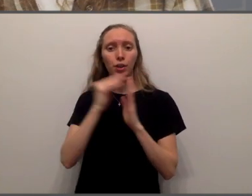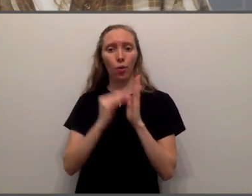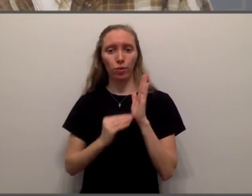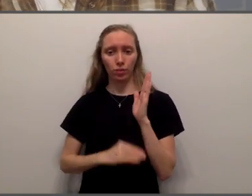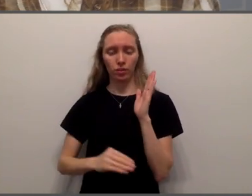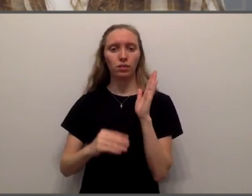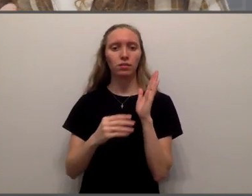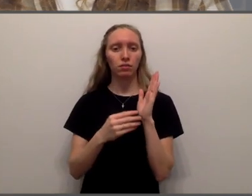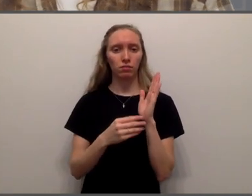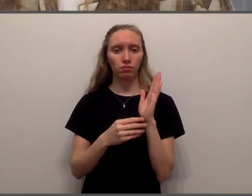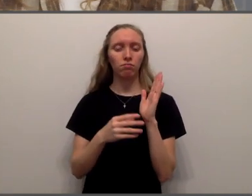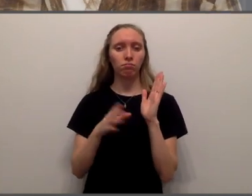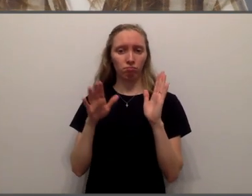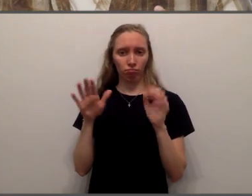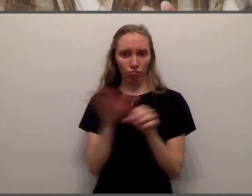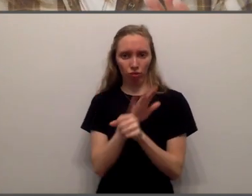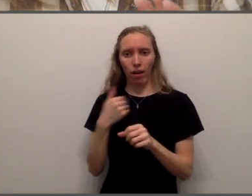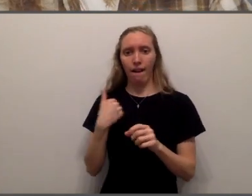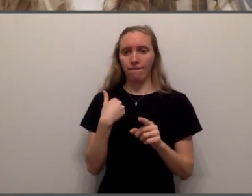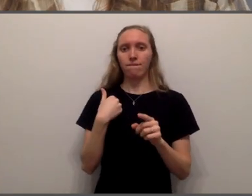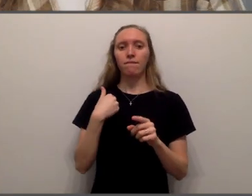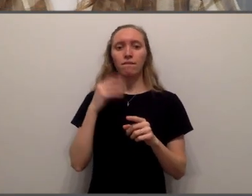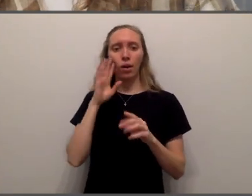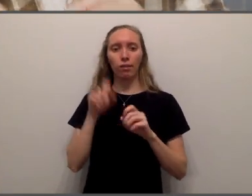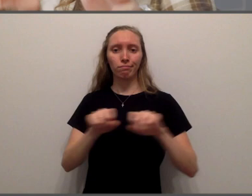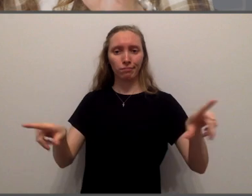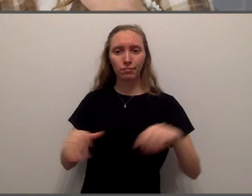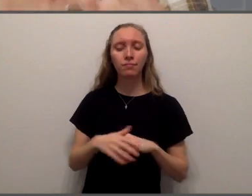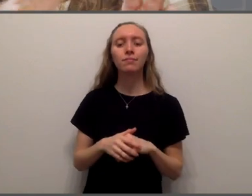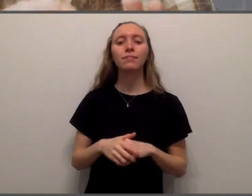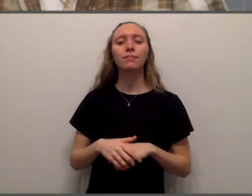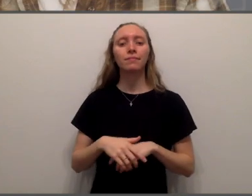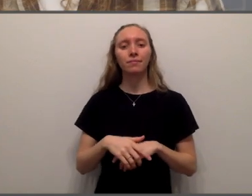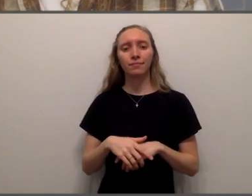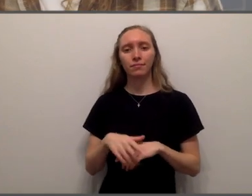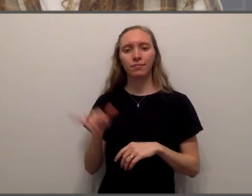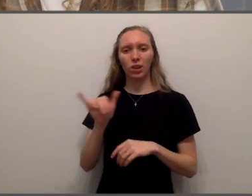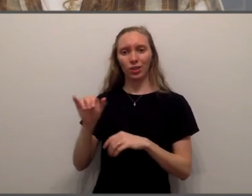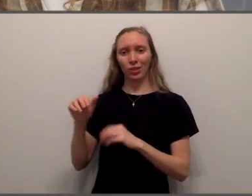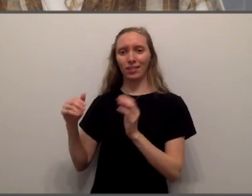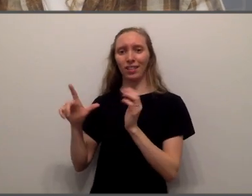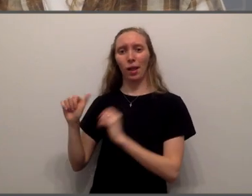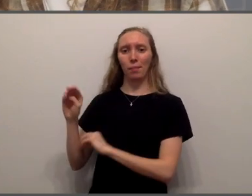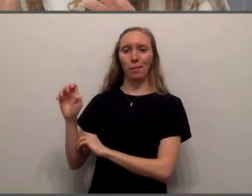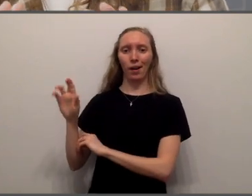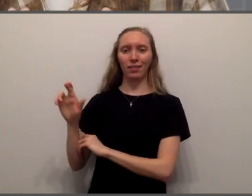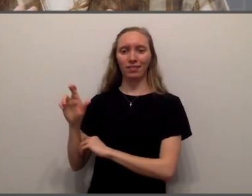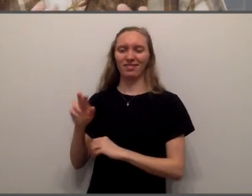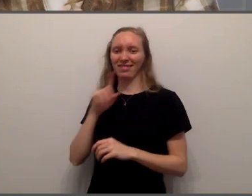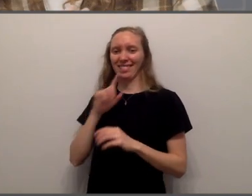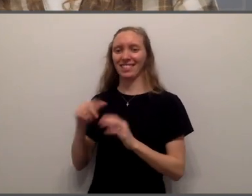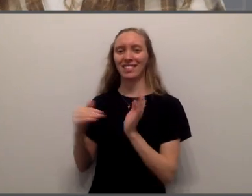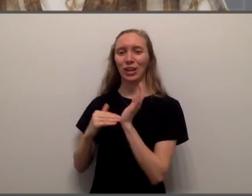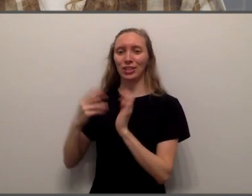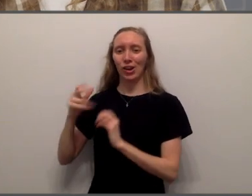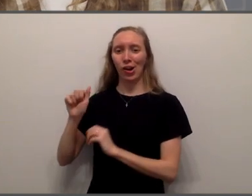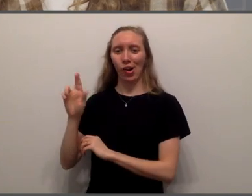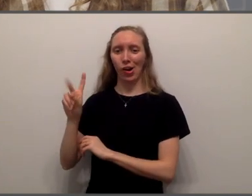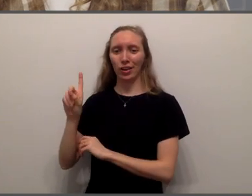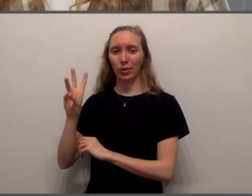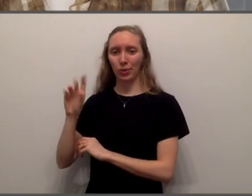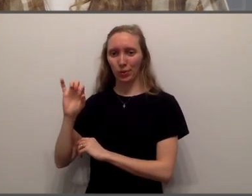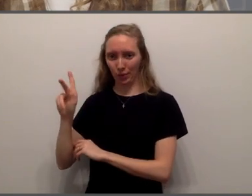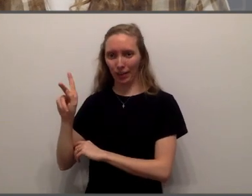about Lamar, we're on a first name basis now, Dr. Hardwick in the notes, and also where he's headed in his